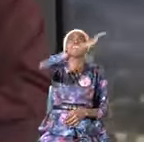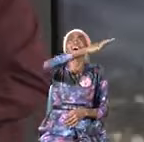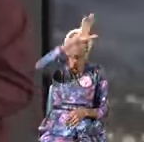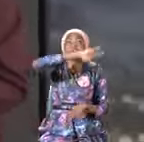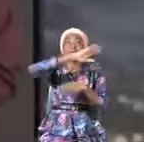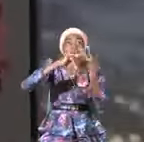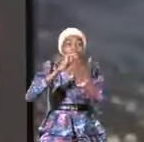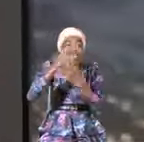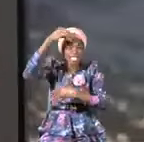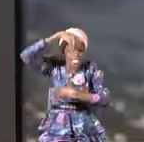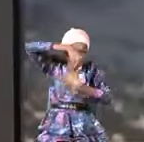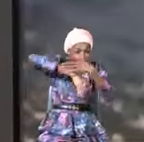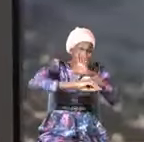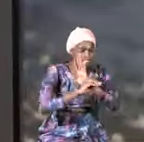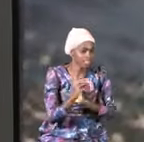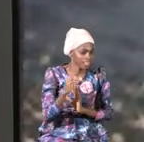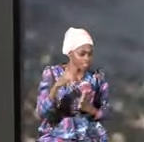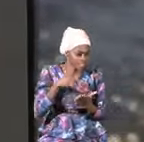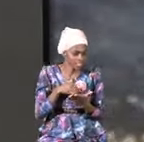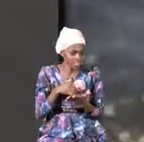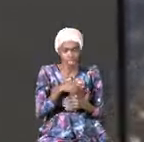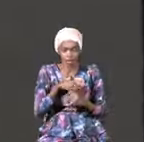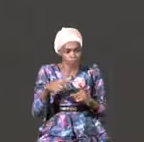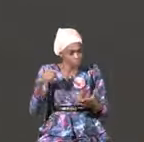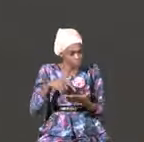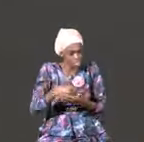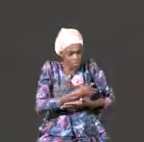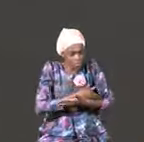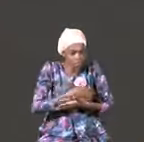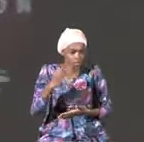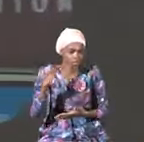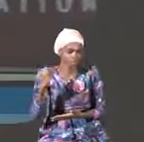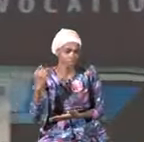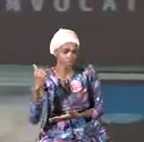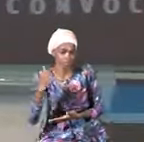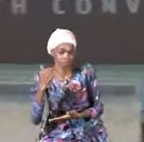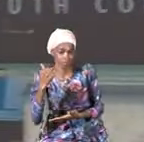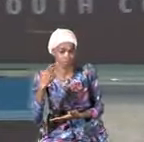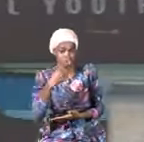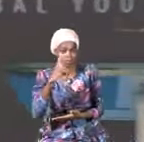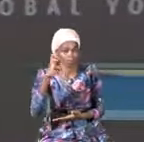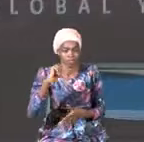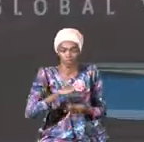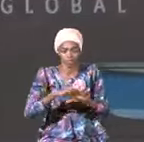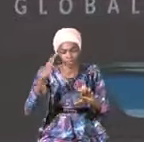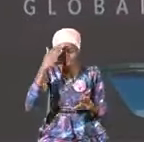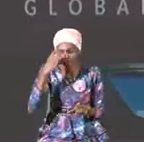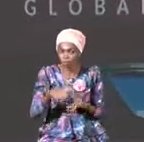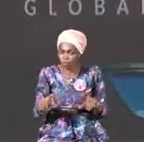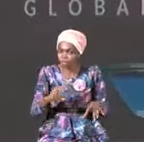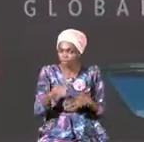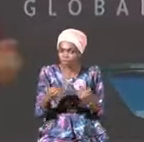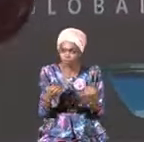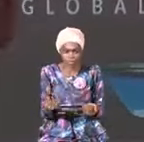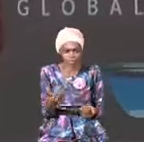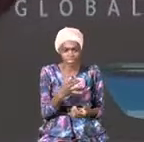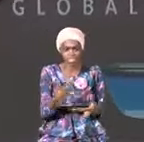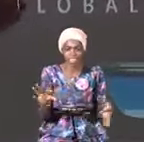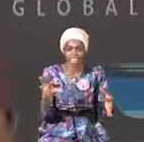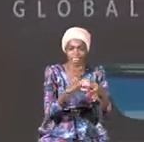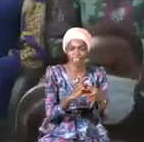there, that eaglet did not know. But all of a sudden, there was connection. Somebody